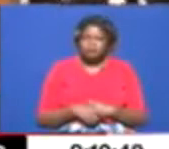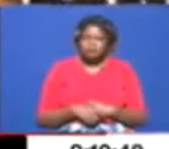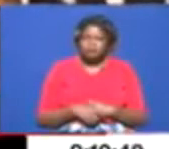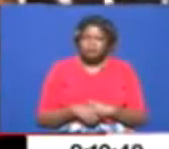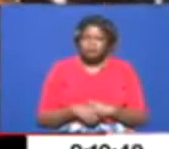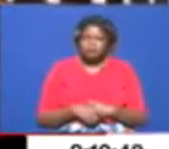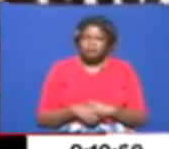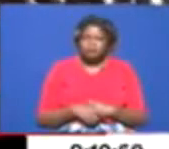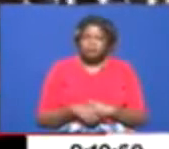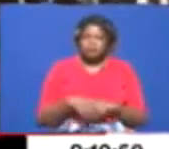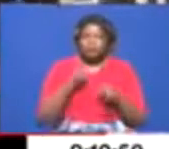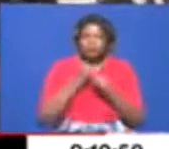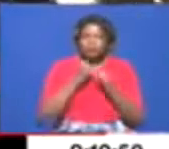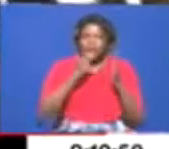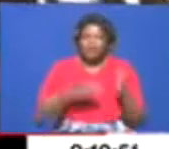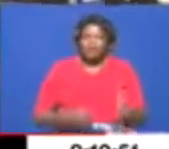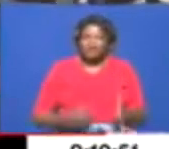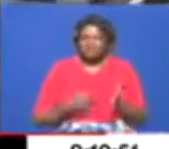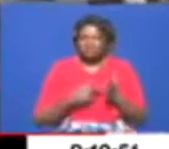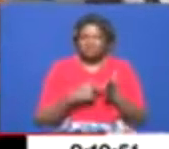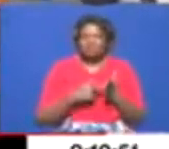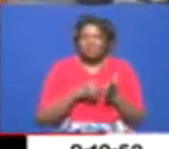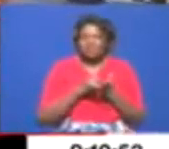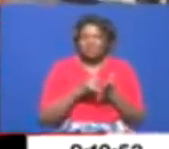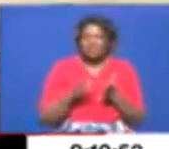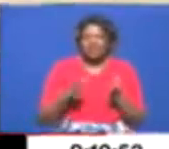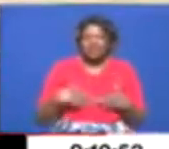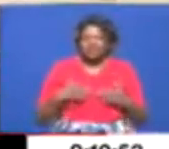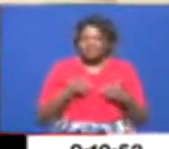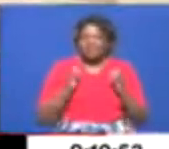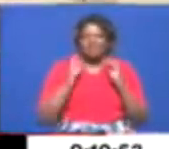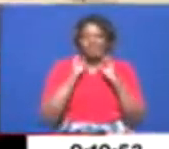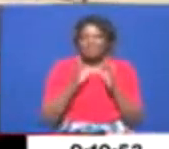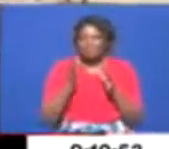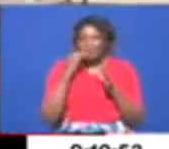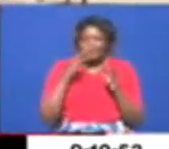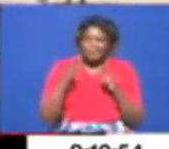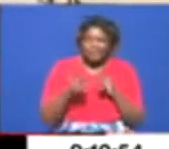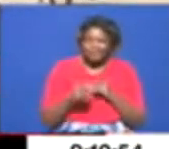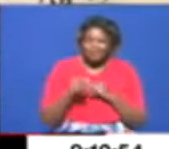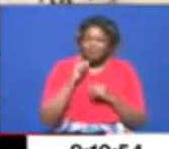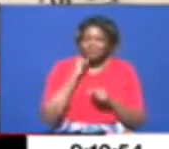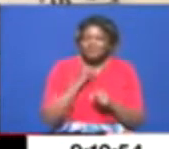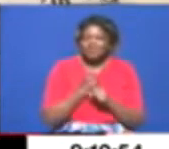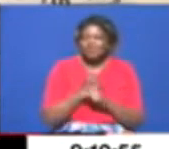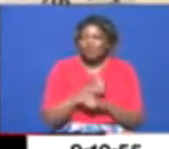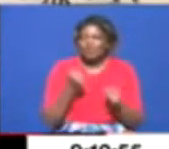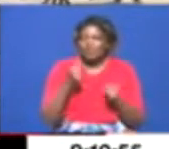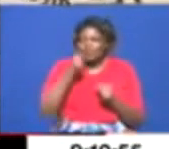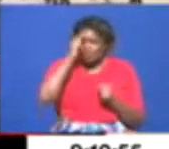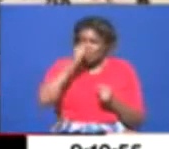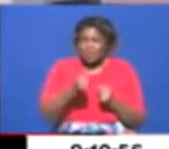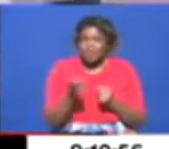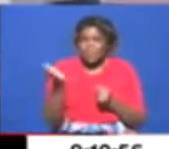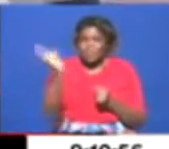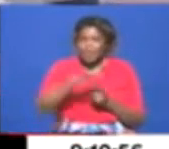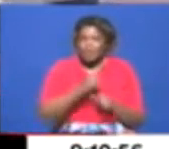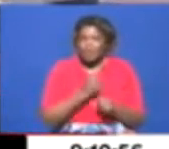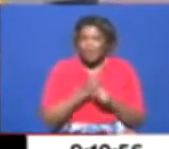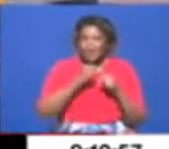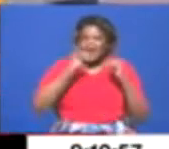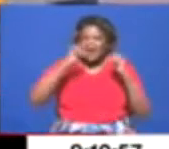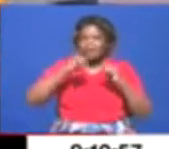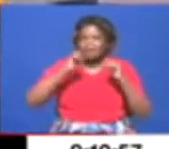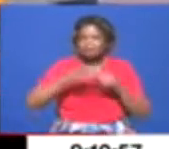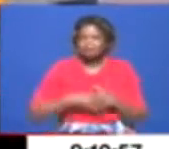with workers showing their disapproval at what they say is the management inaction in honoring their return to work agreement.